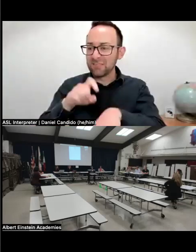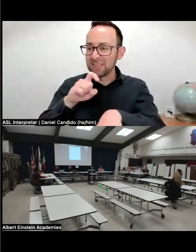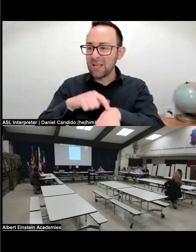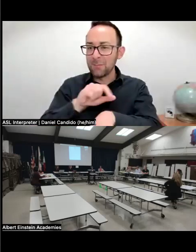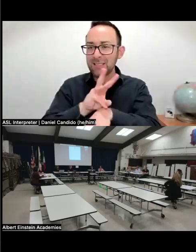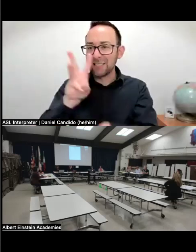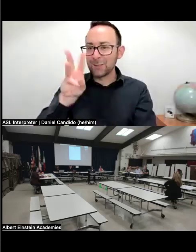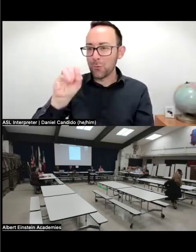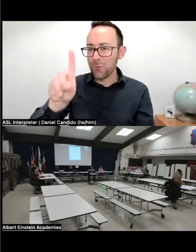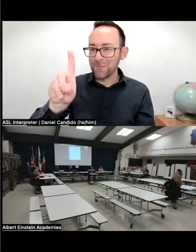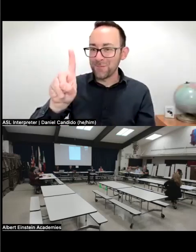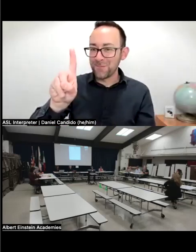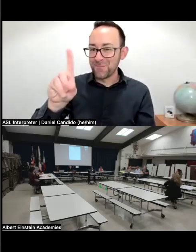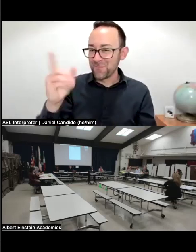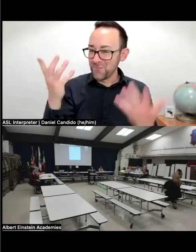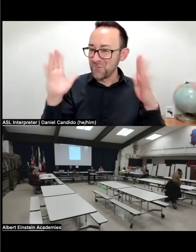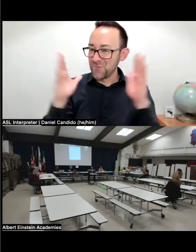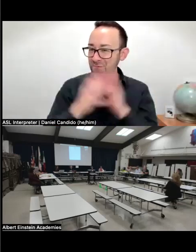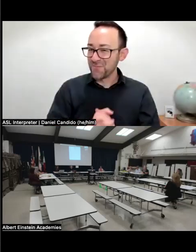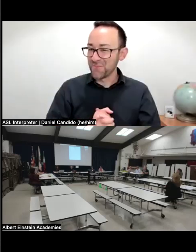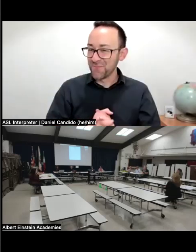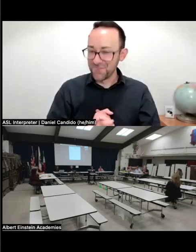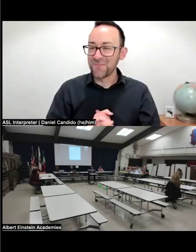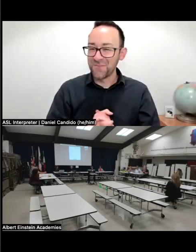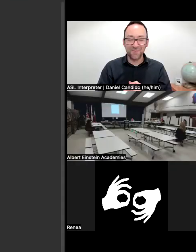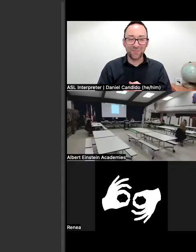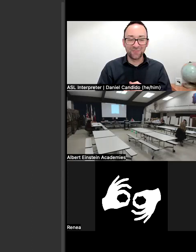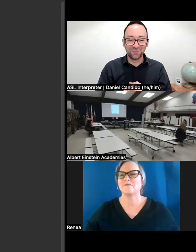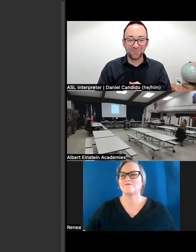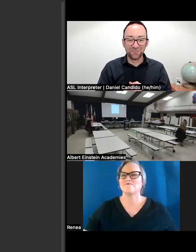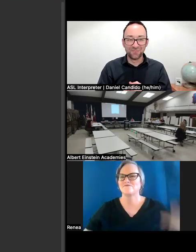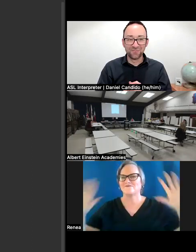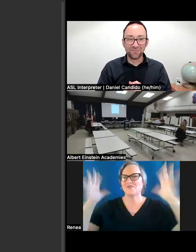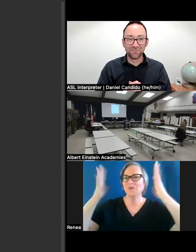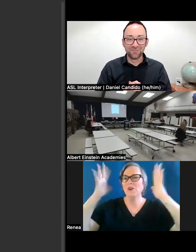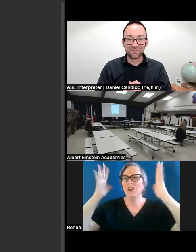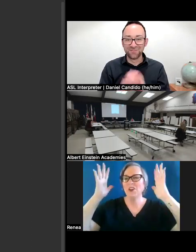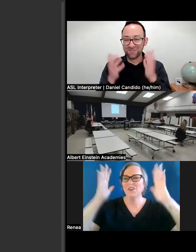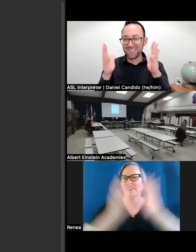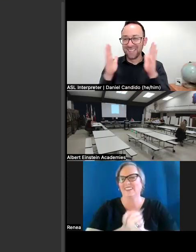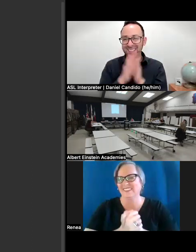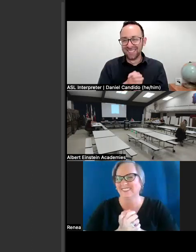6:01. Good. Wait, can you guys stay for 10 minutes?